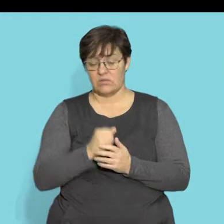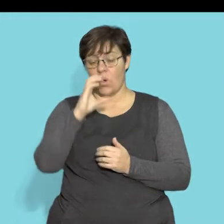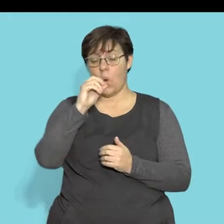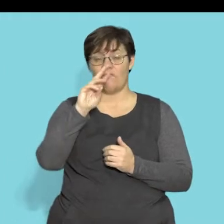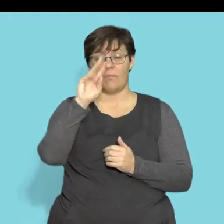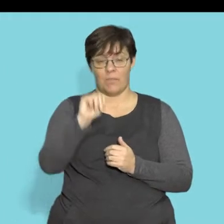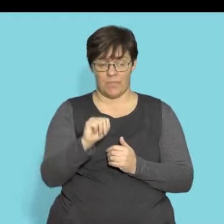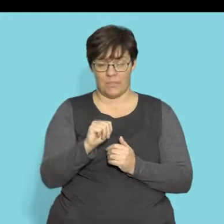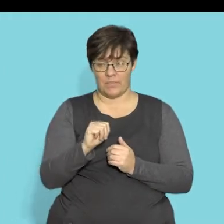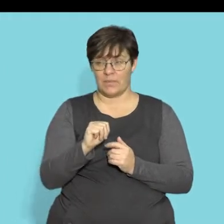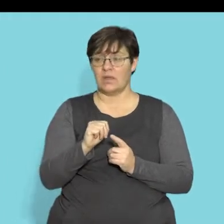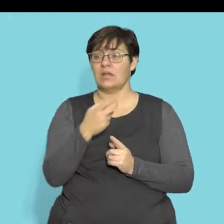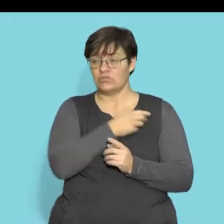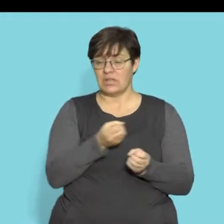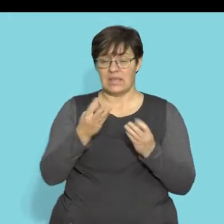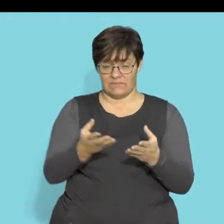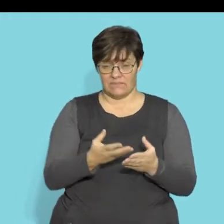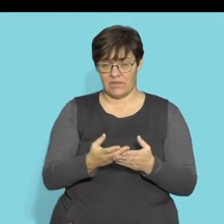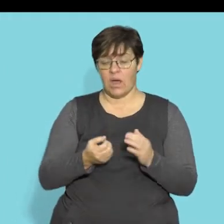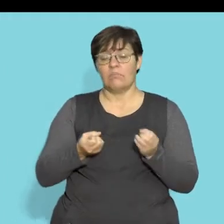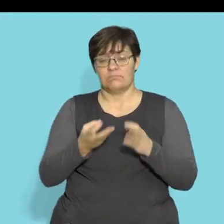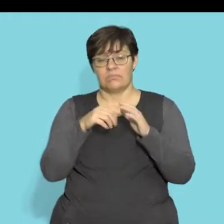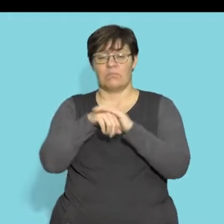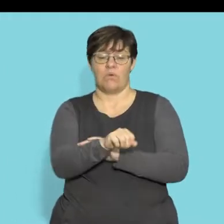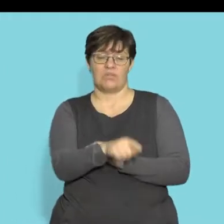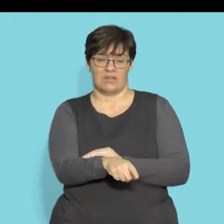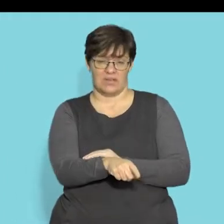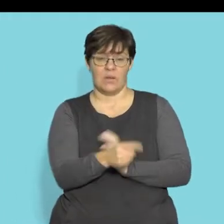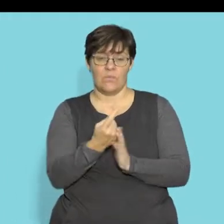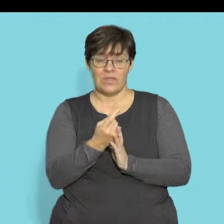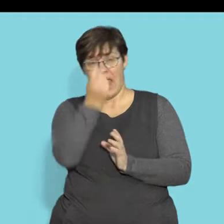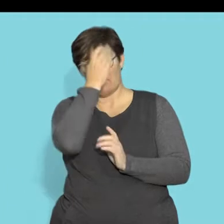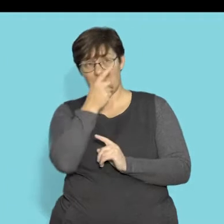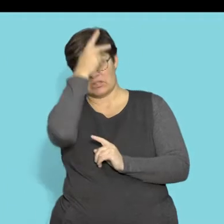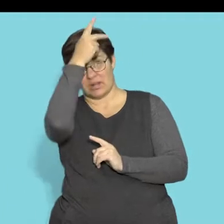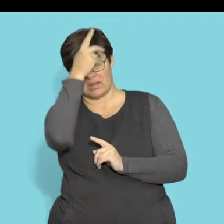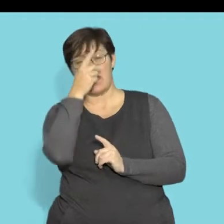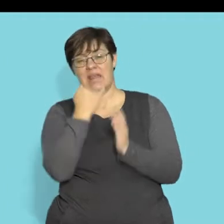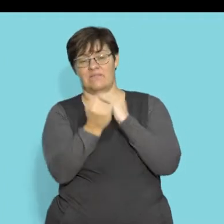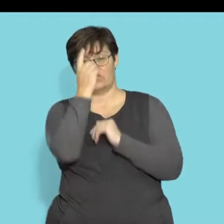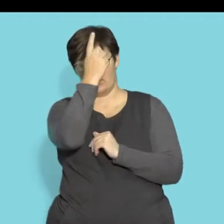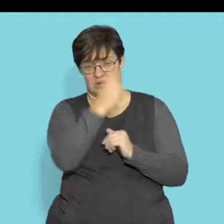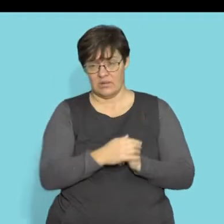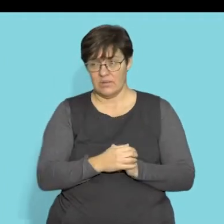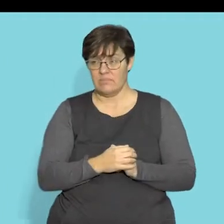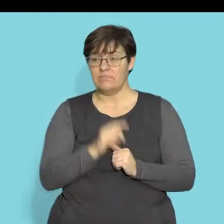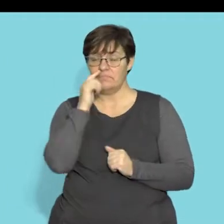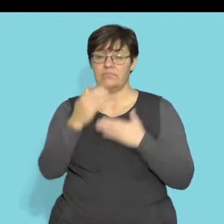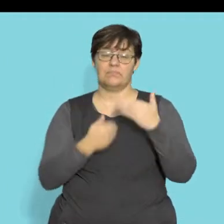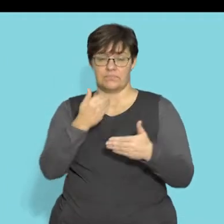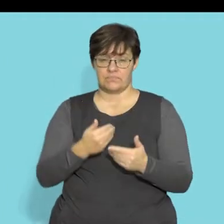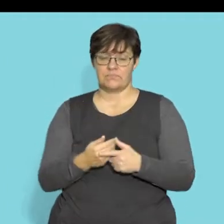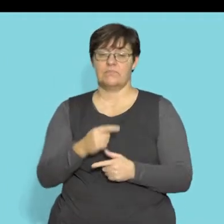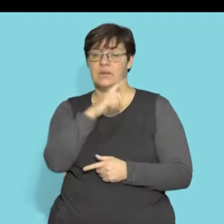ovum, that the parent that donated, and she produces an offspring with the genetic information of one individual. And that